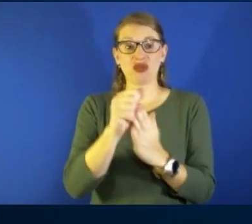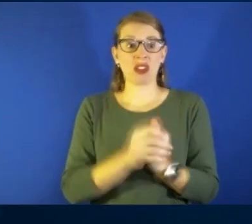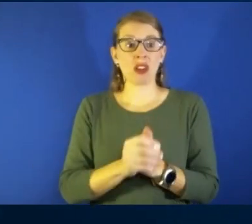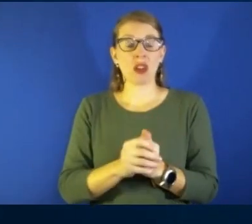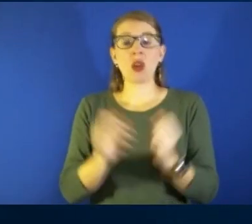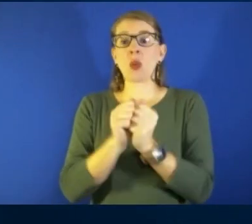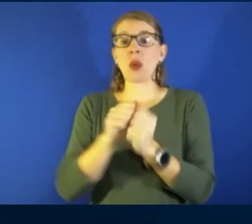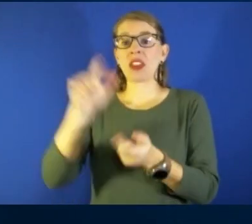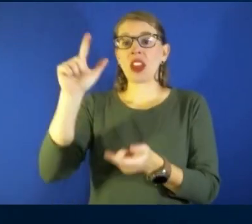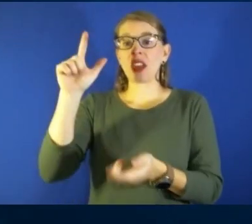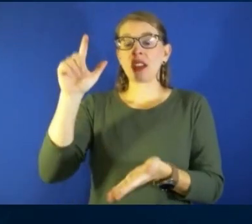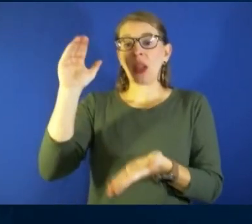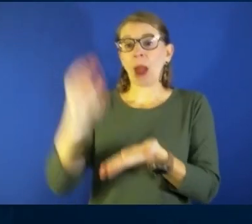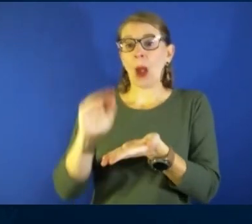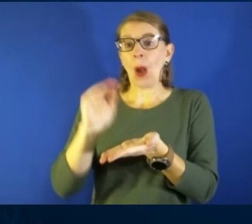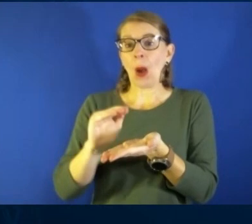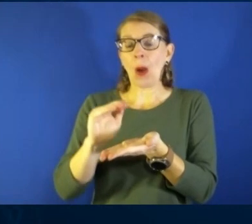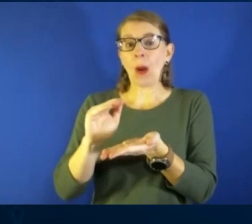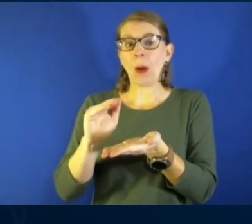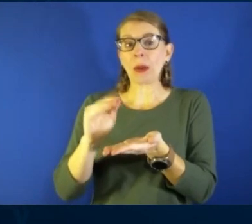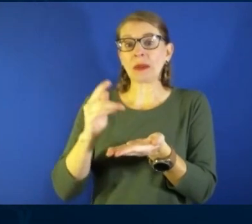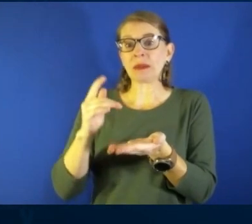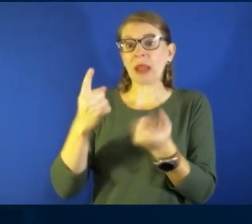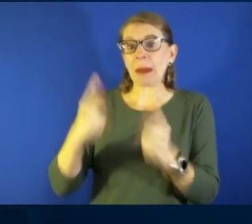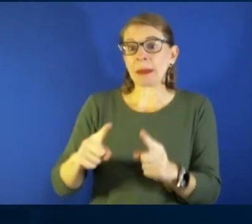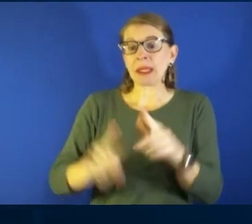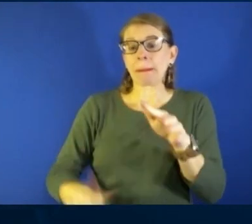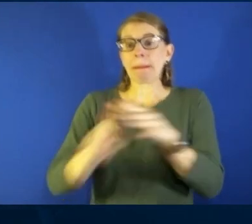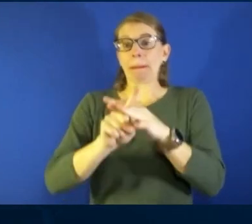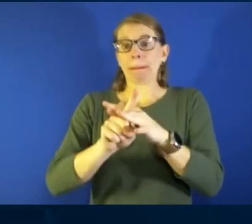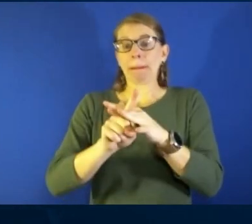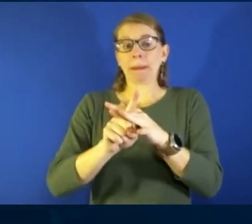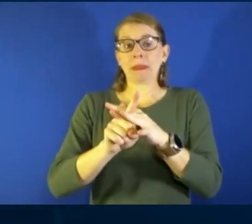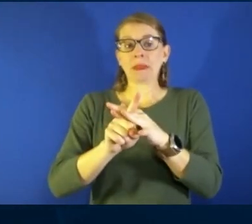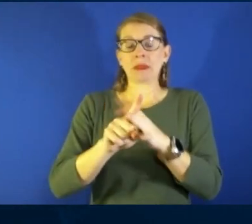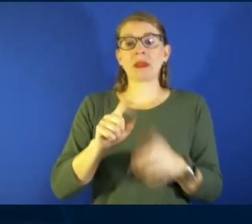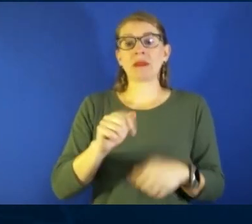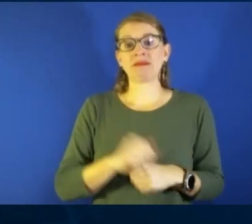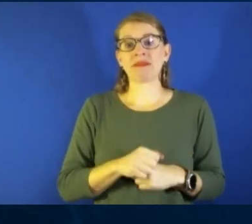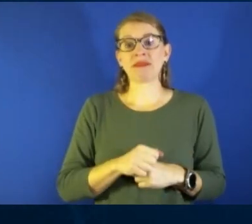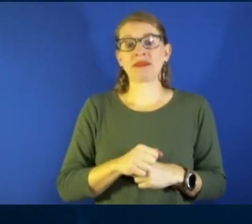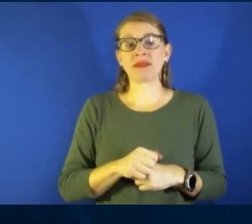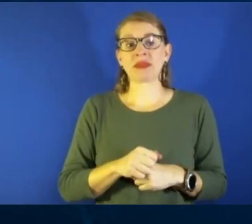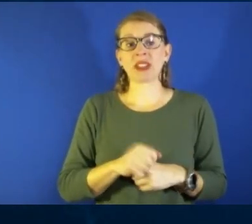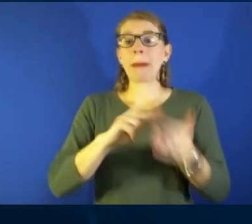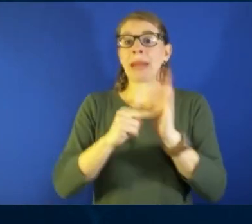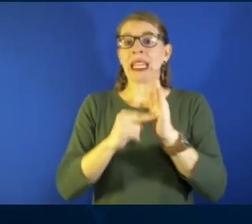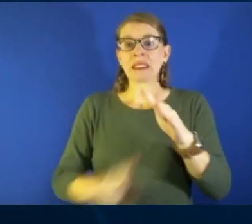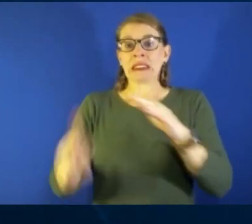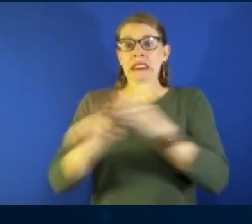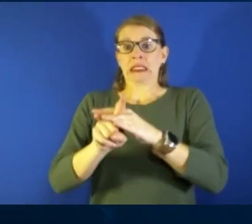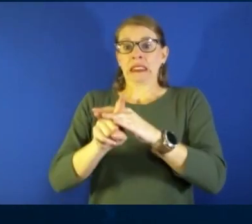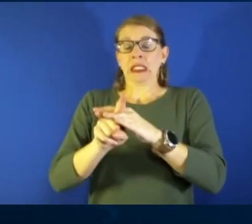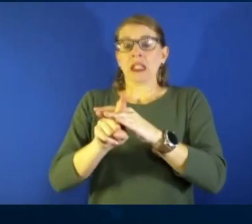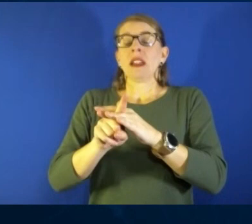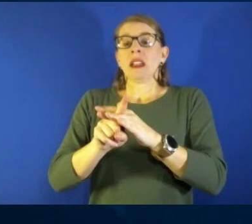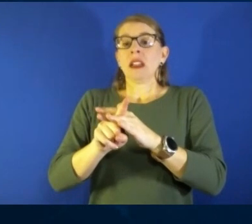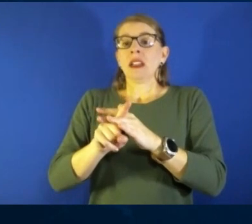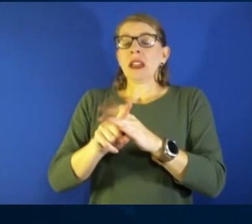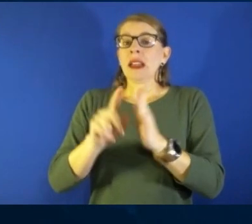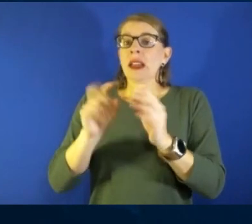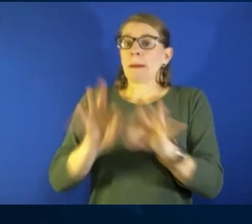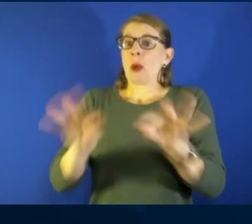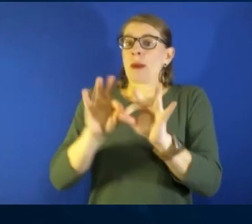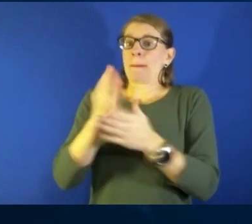of recurrence, as low as if you'd had the external 4 week. Yeah, the recurrence is key. That's right. So you're watching